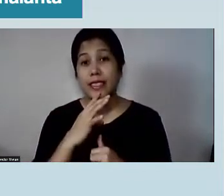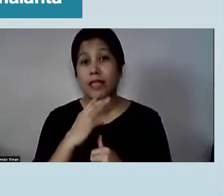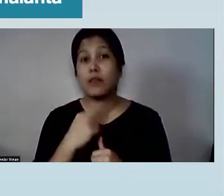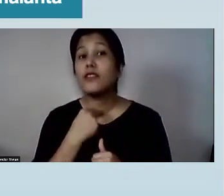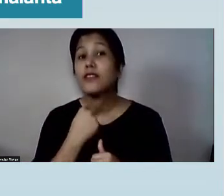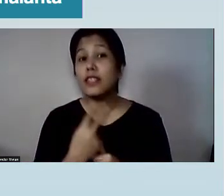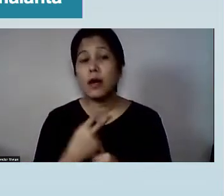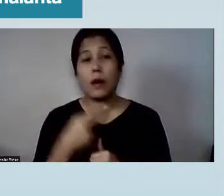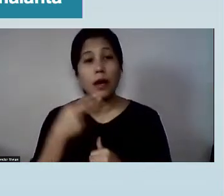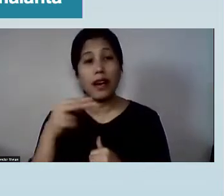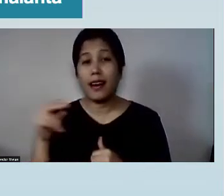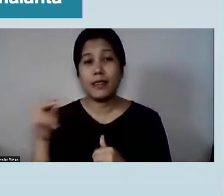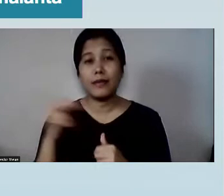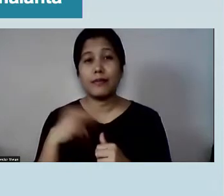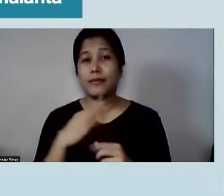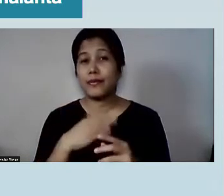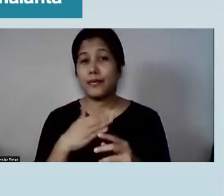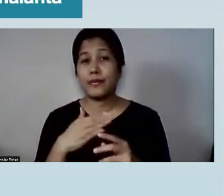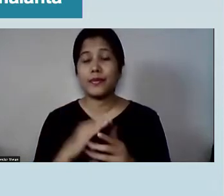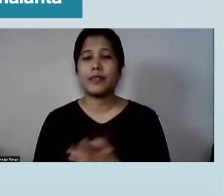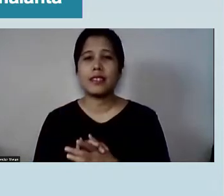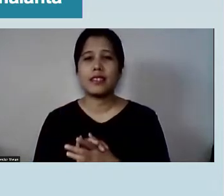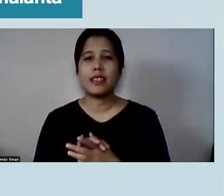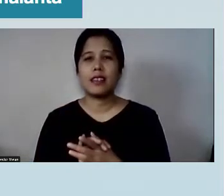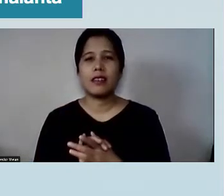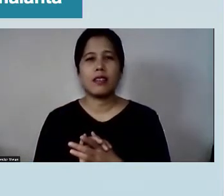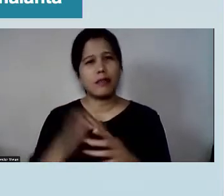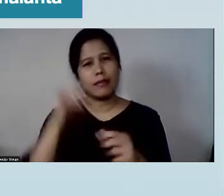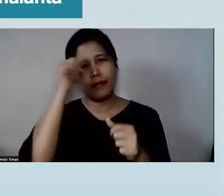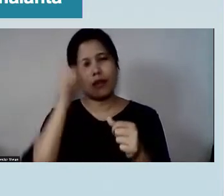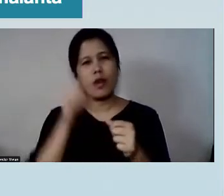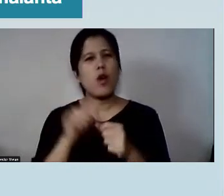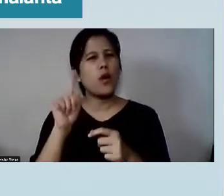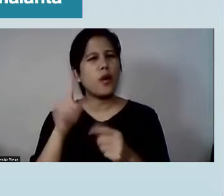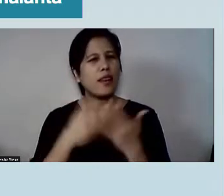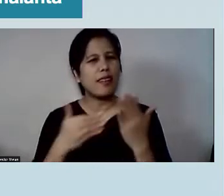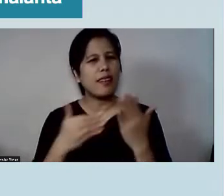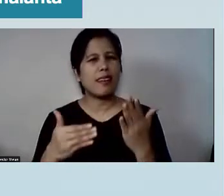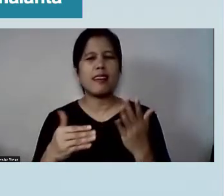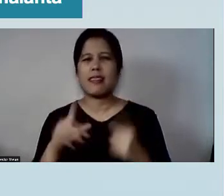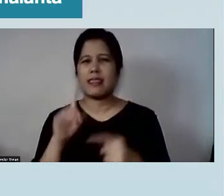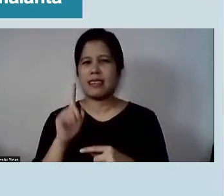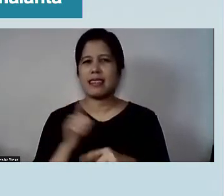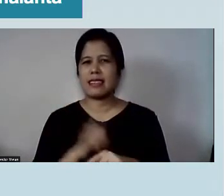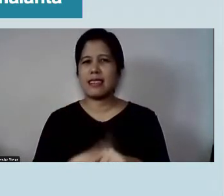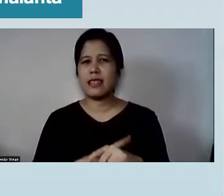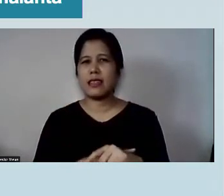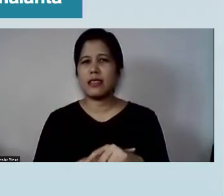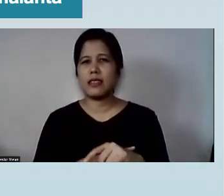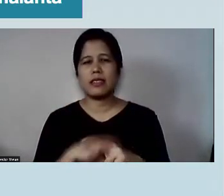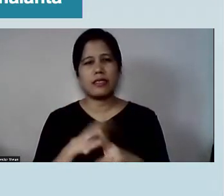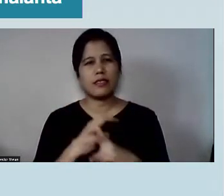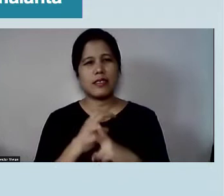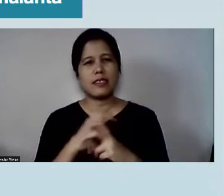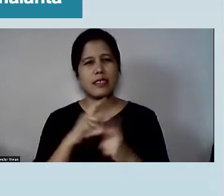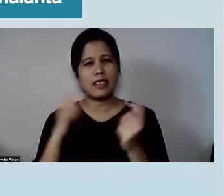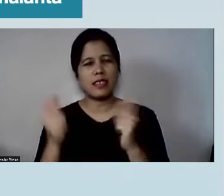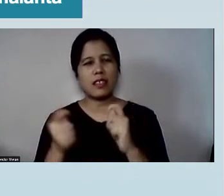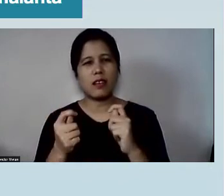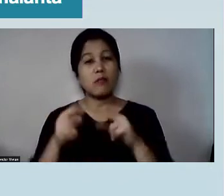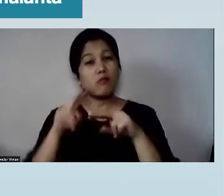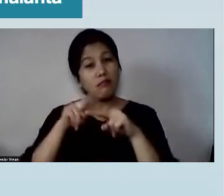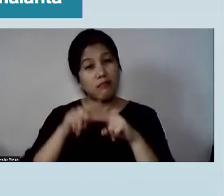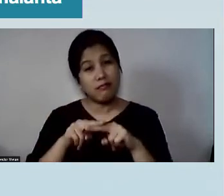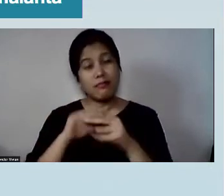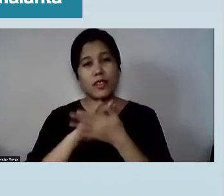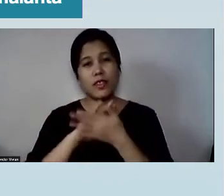ka dyan, problems following rules, can't remember more than one thing at a time, difficulty taking turns, inability to sit quietly